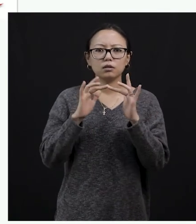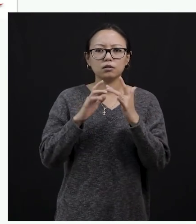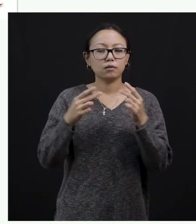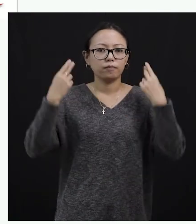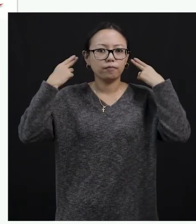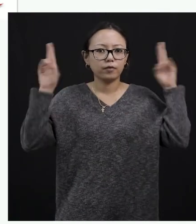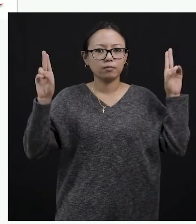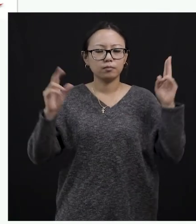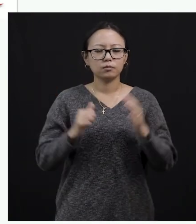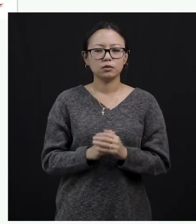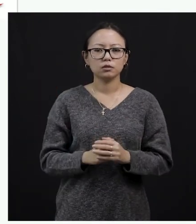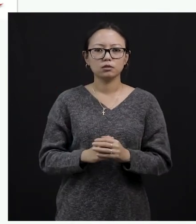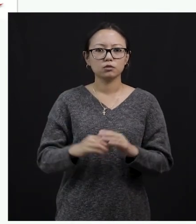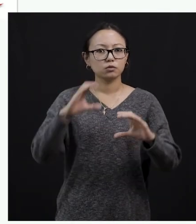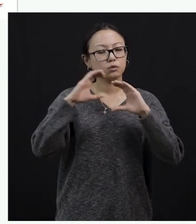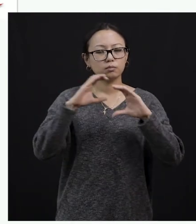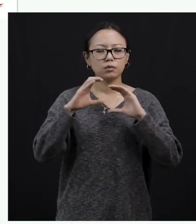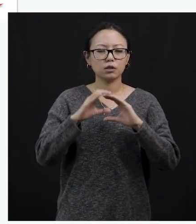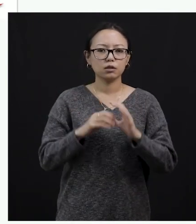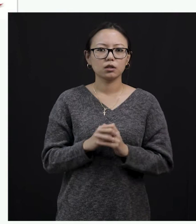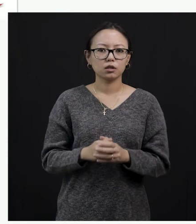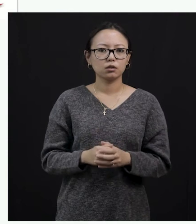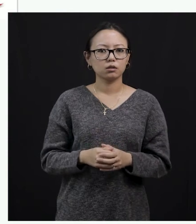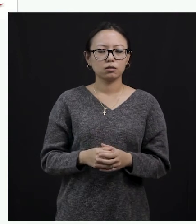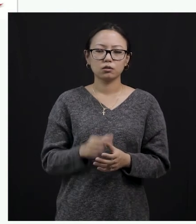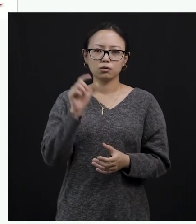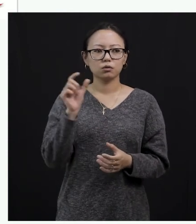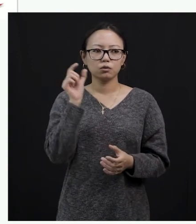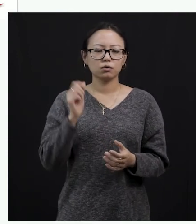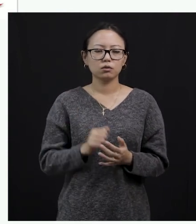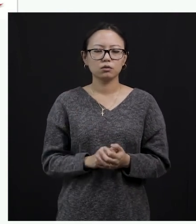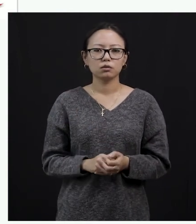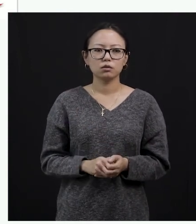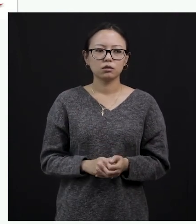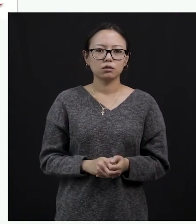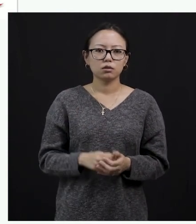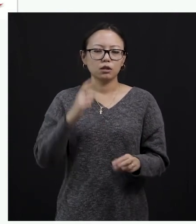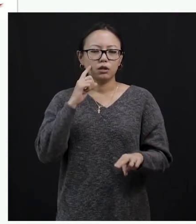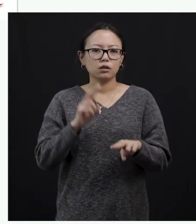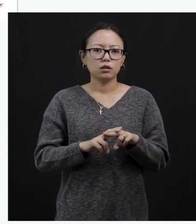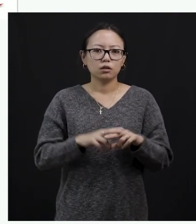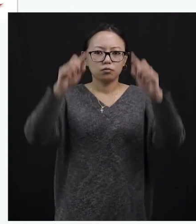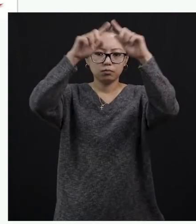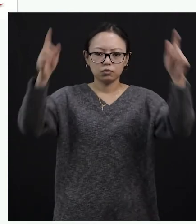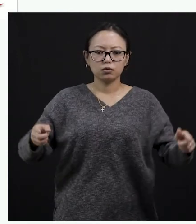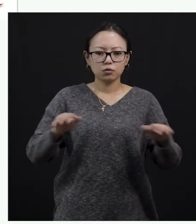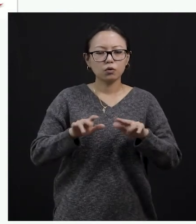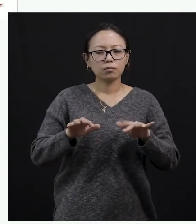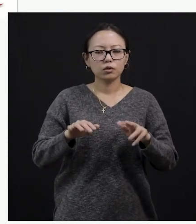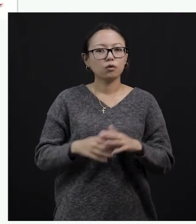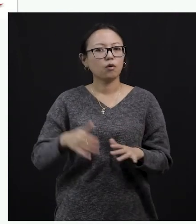of communication. When you connect the internet with your computer and with your mobile